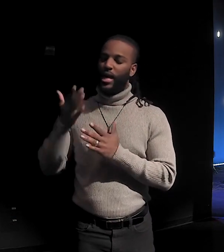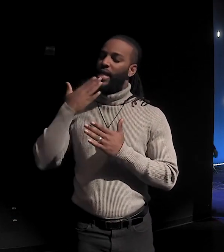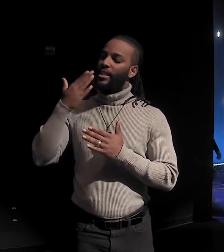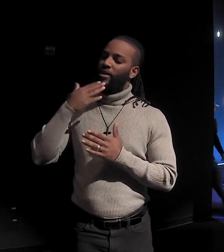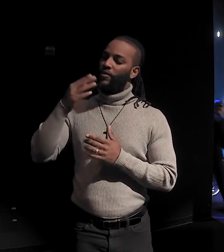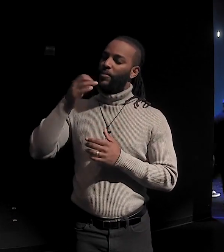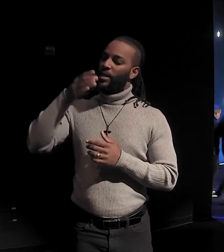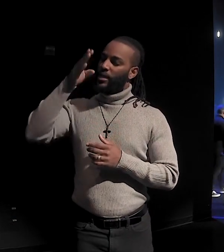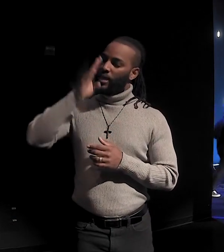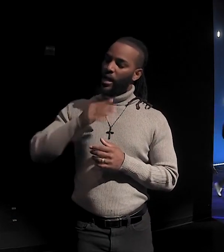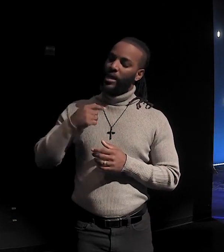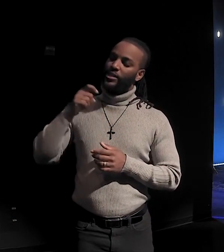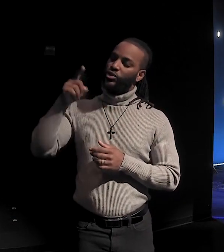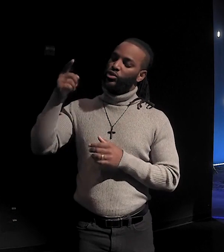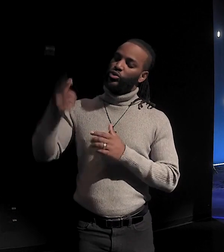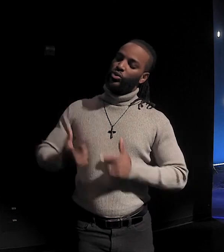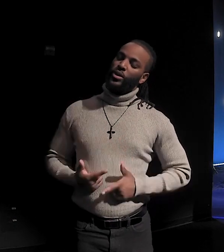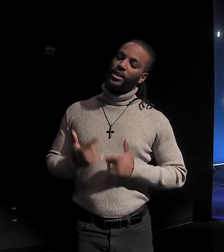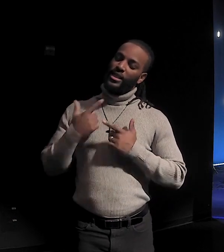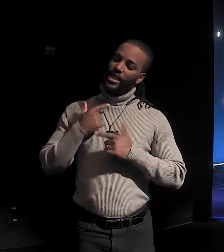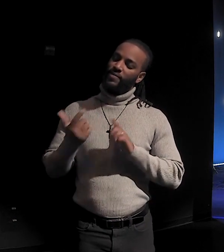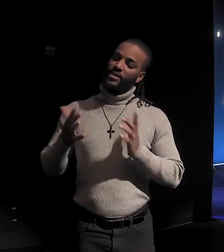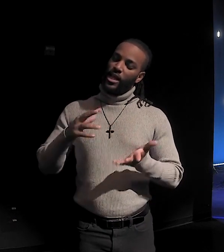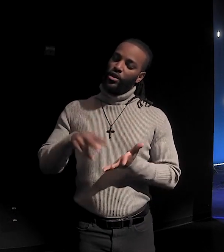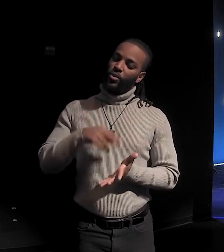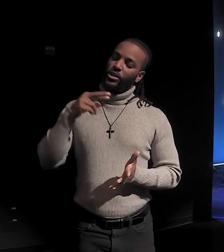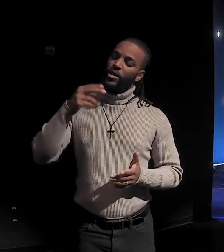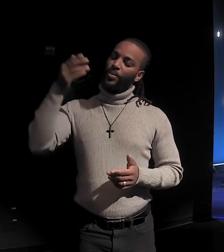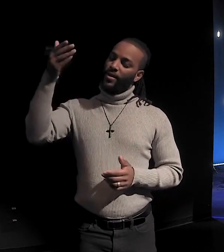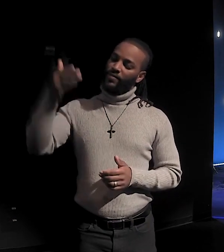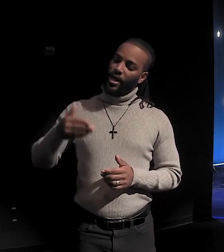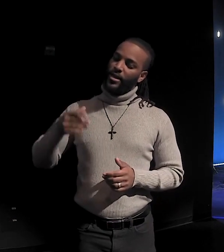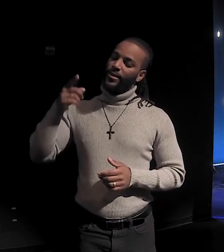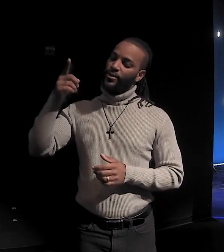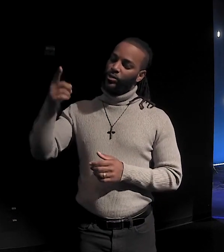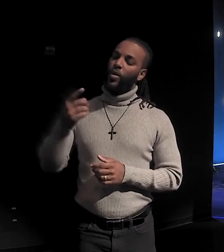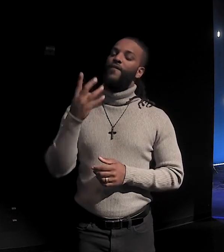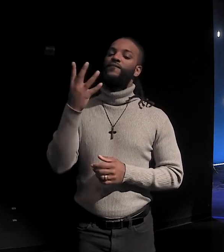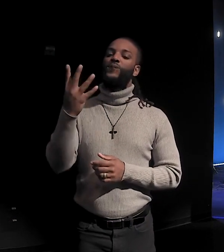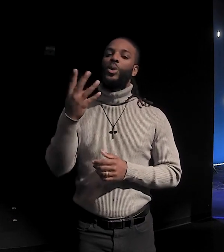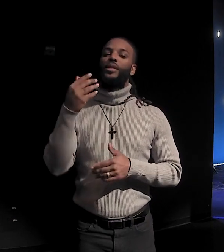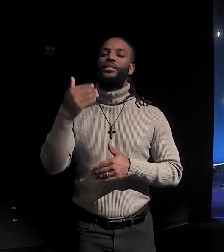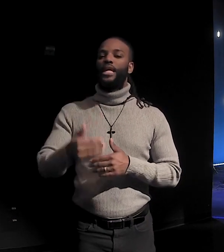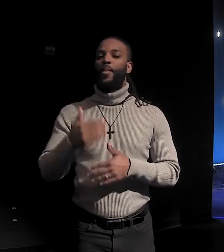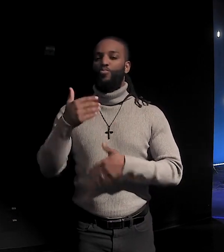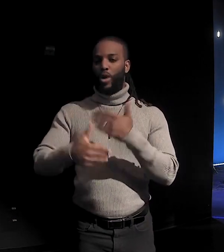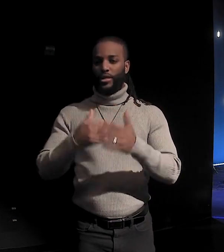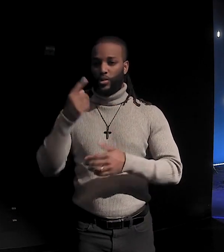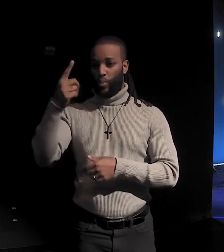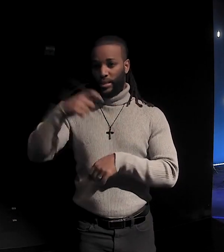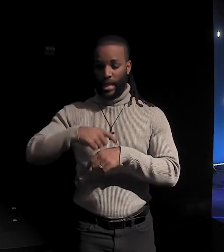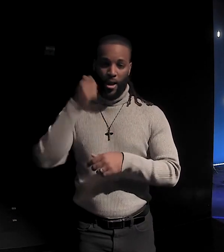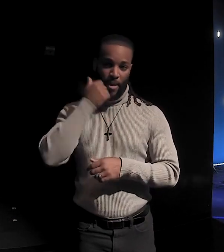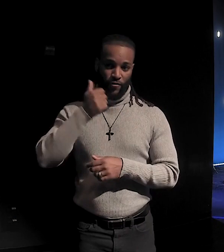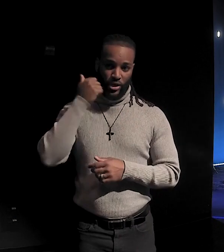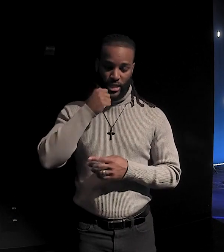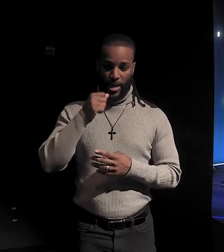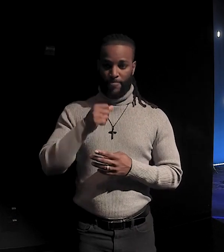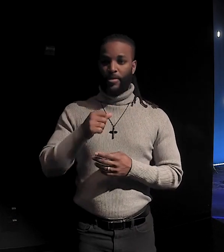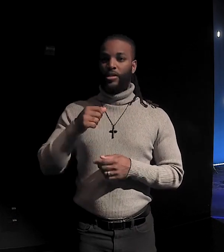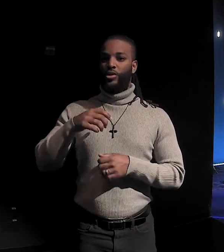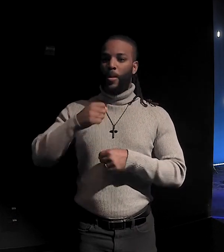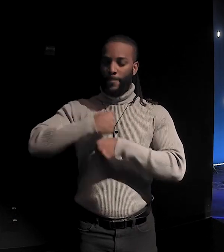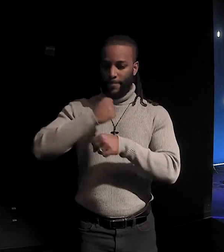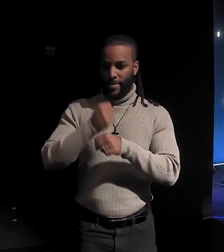God. I need you. You lived and died and rose again. But we're inviting you to a four-step process once a day to carve out